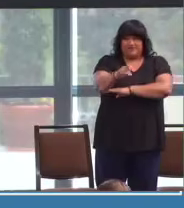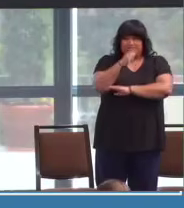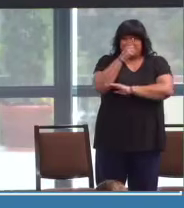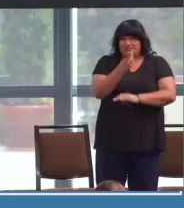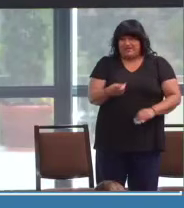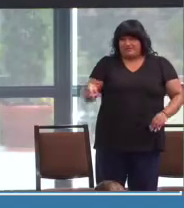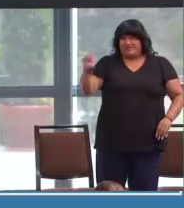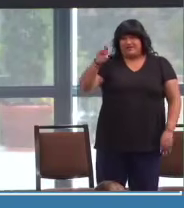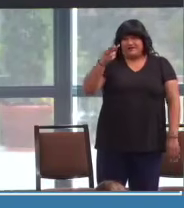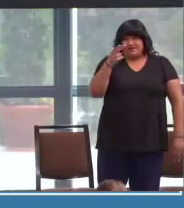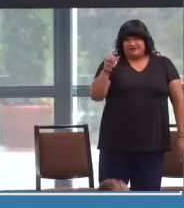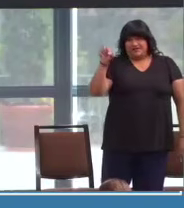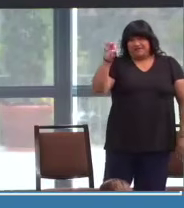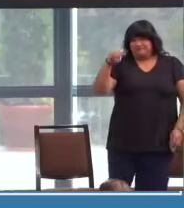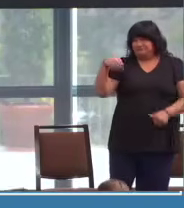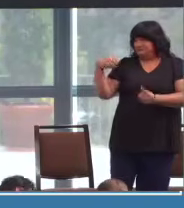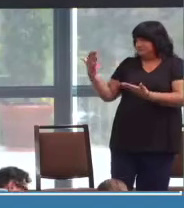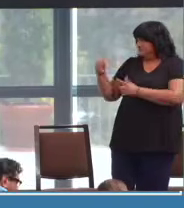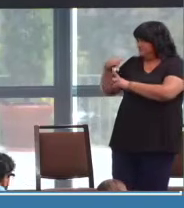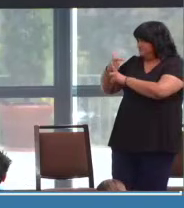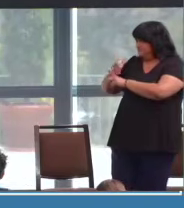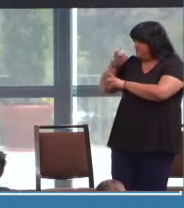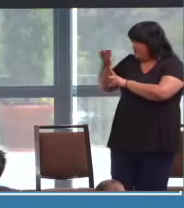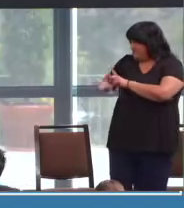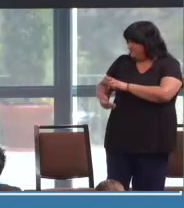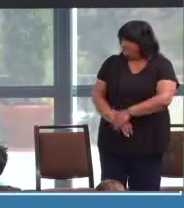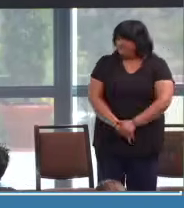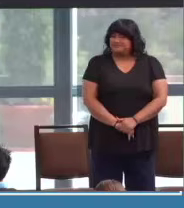Dr. Azzam. I'll let him tell him more about himself.